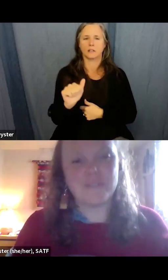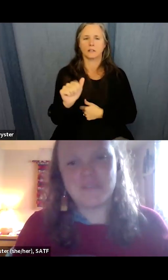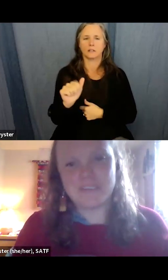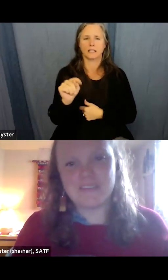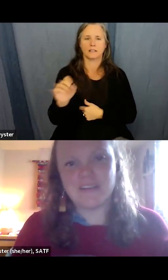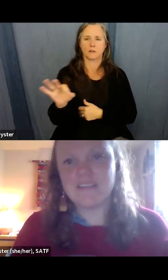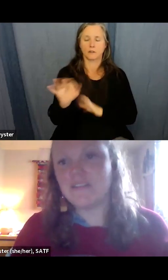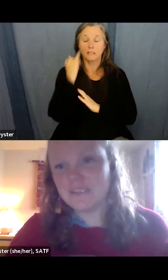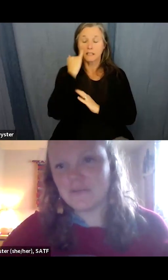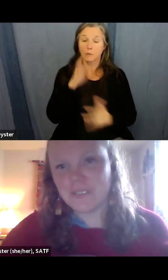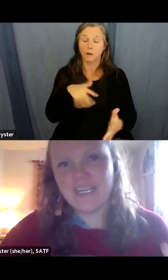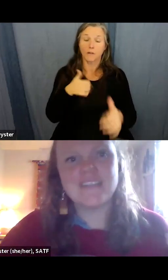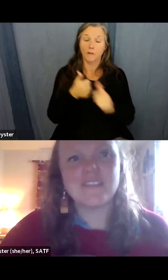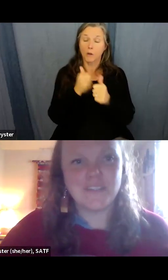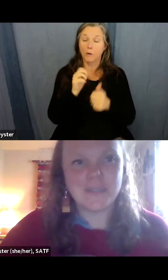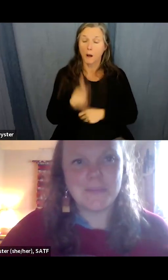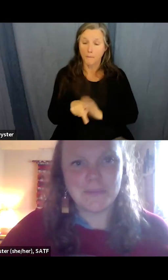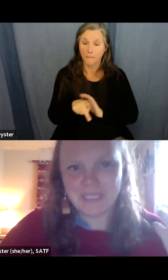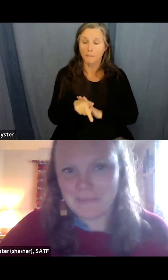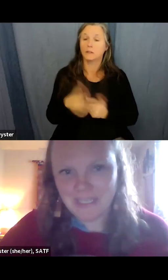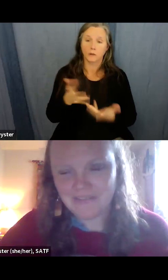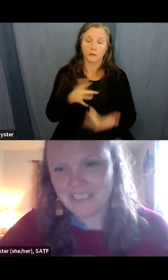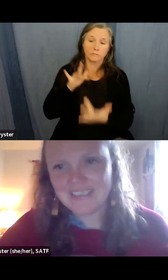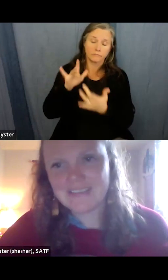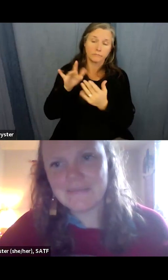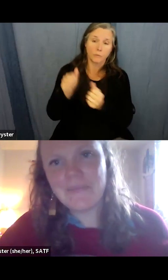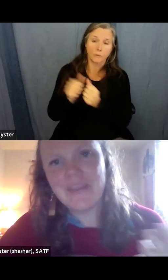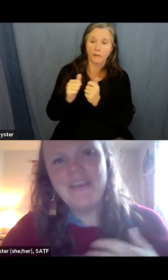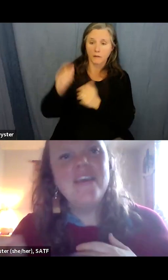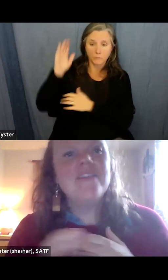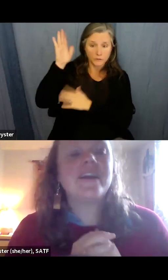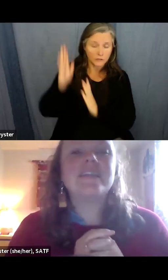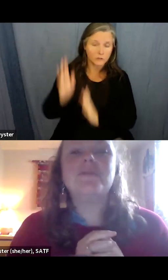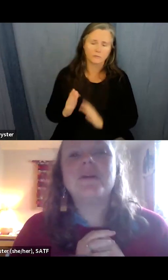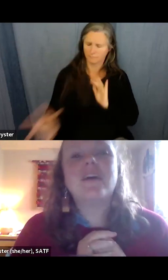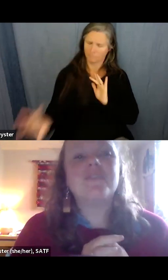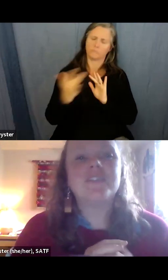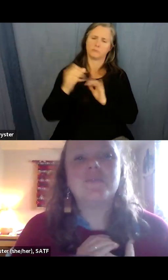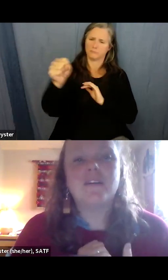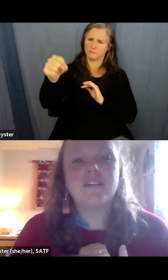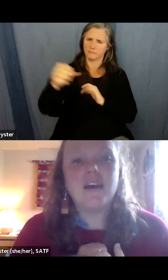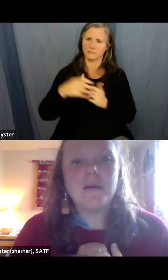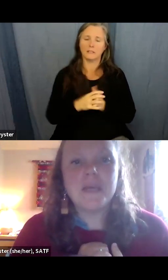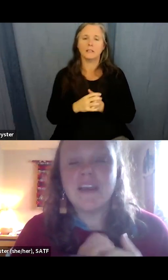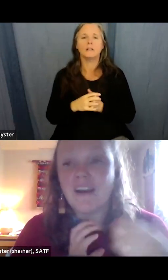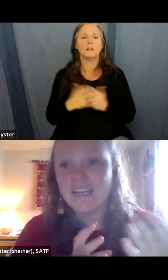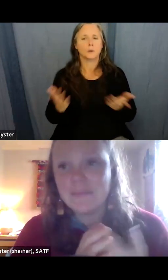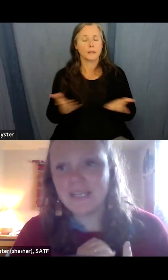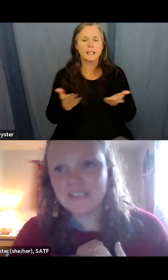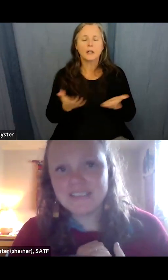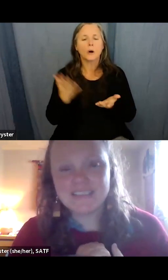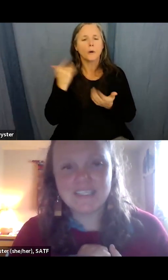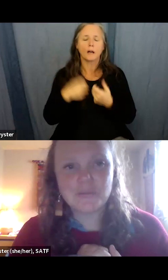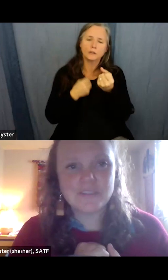wealth of resources are to do this work and serve young people really meaningfully is. Finally, we want to offer you all our